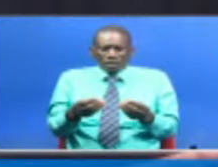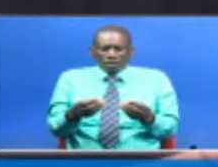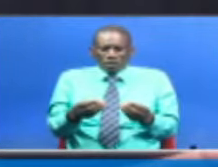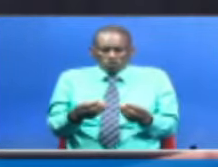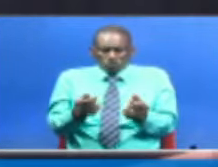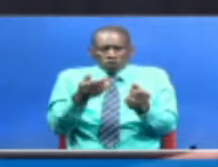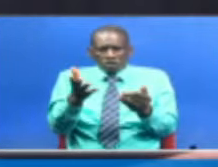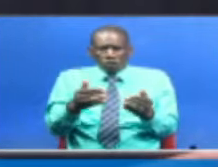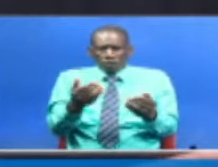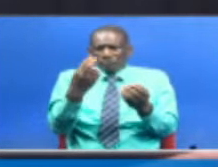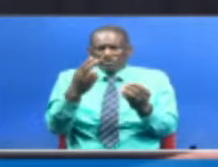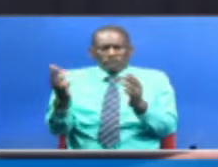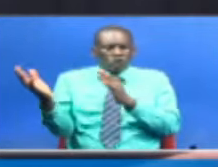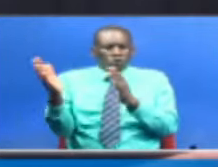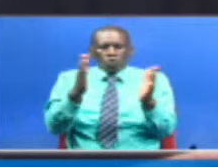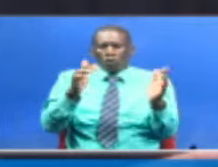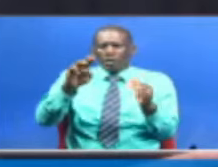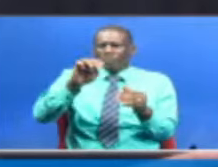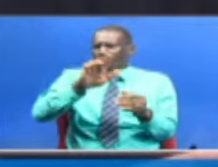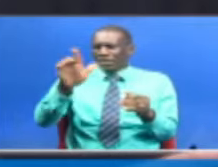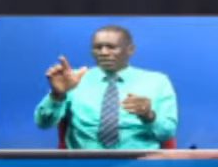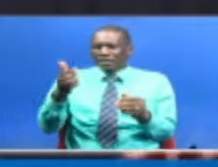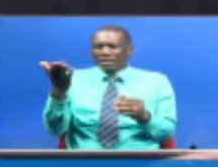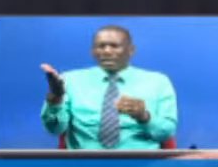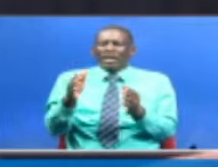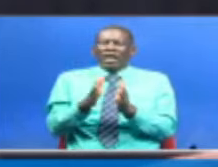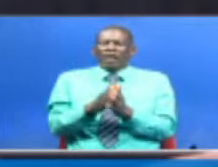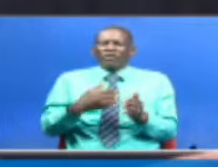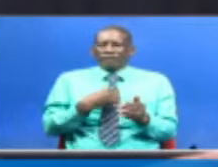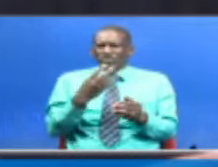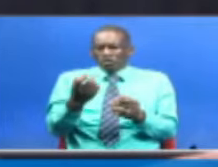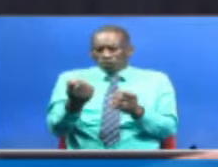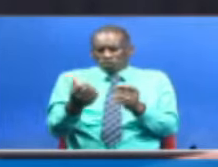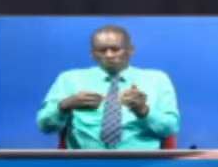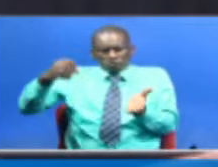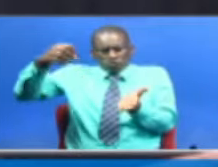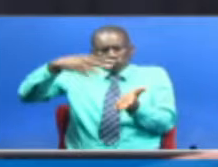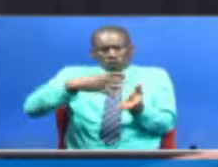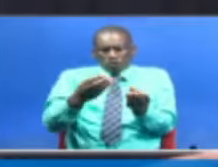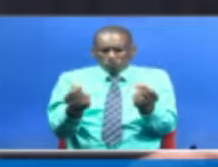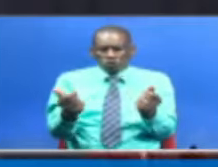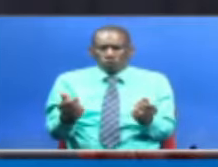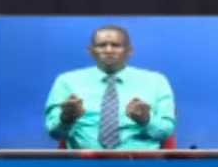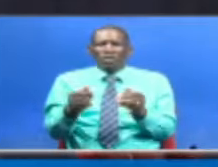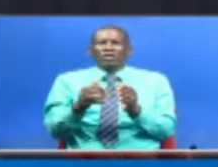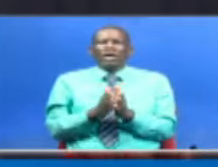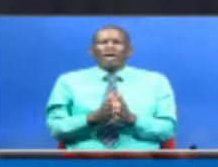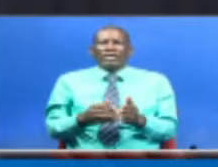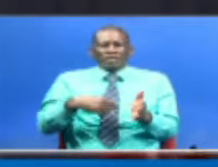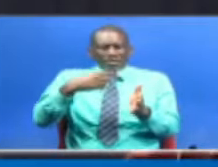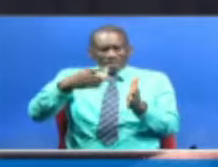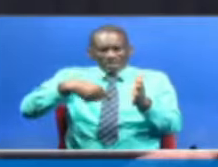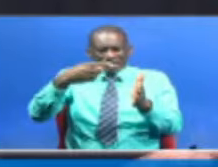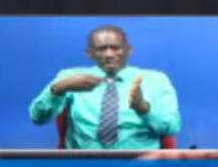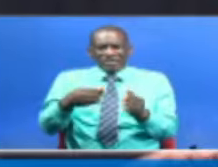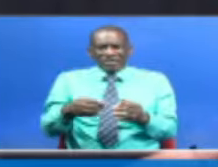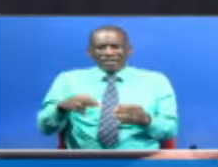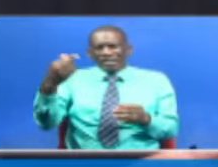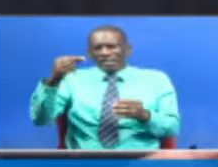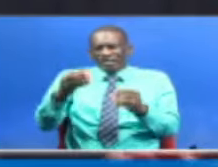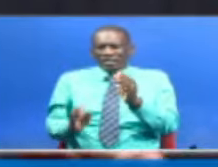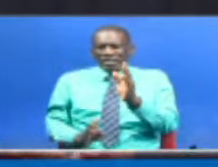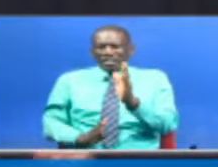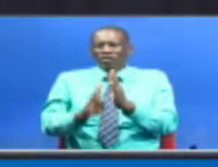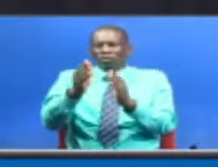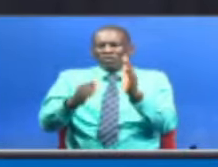windmills running. We've seen small solar solutions. And the industry is really developing fast today,